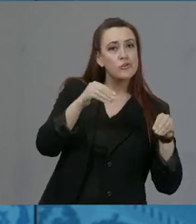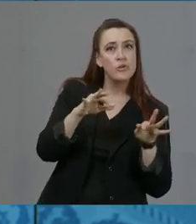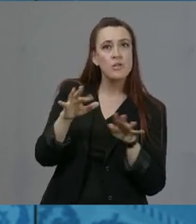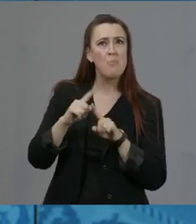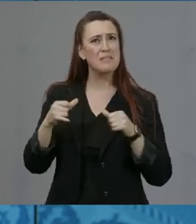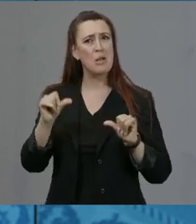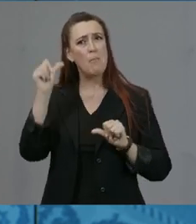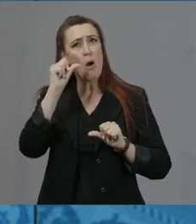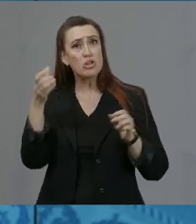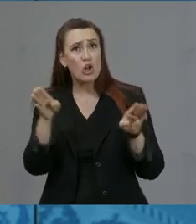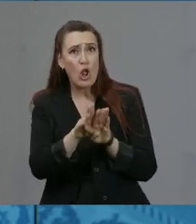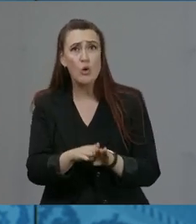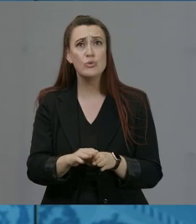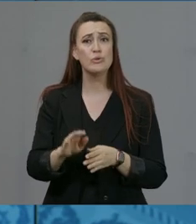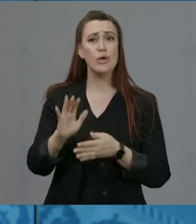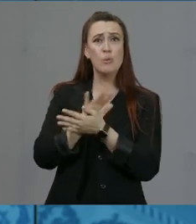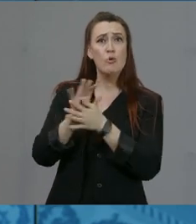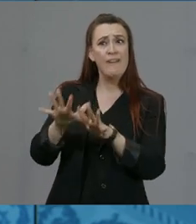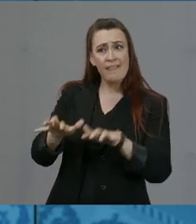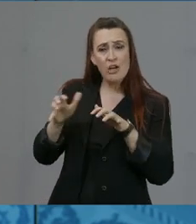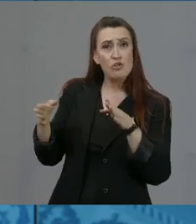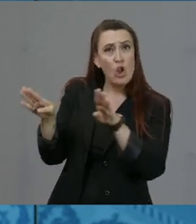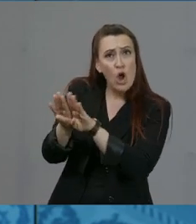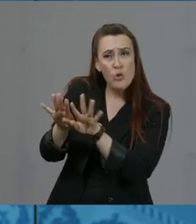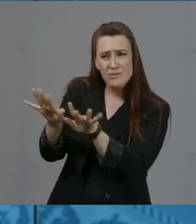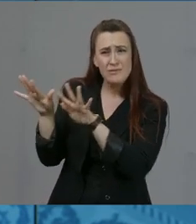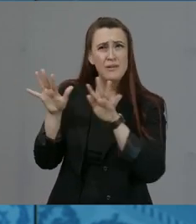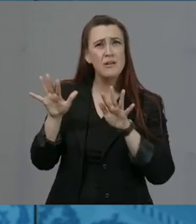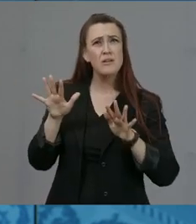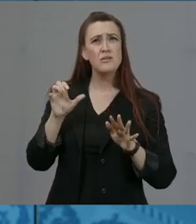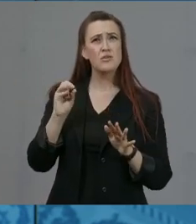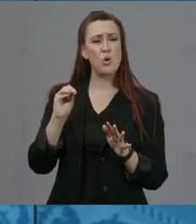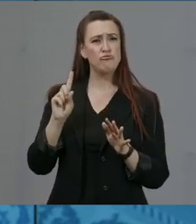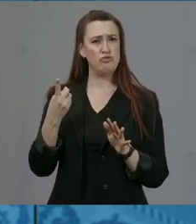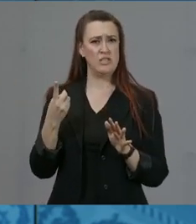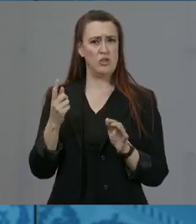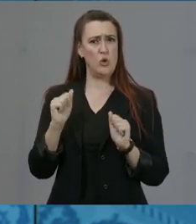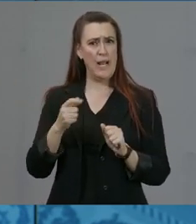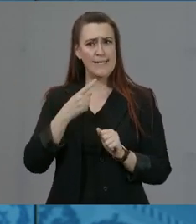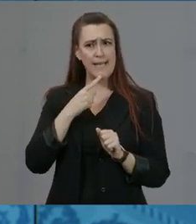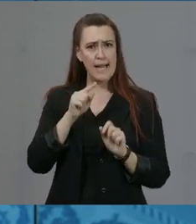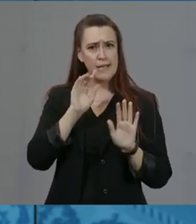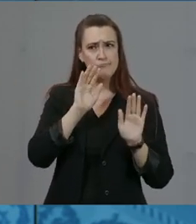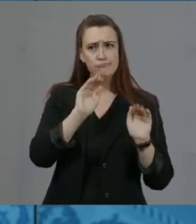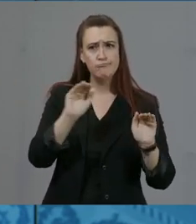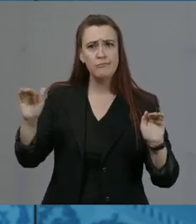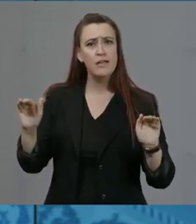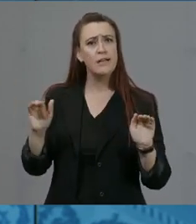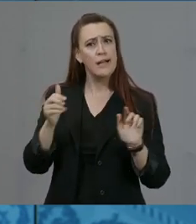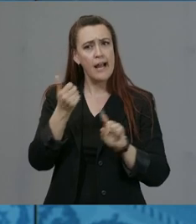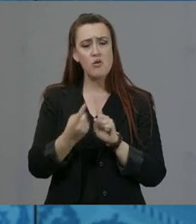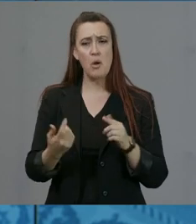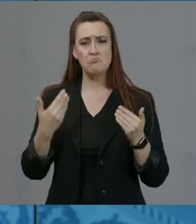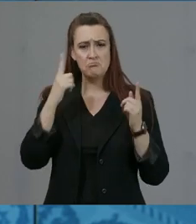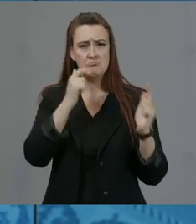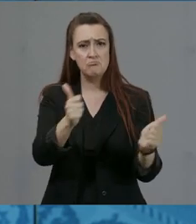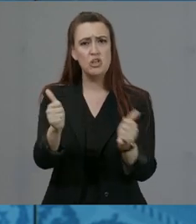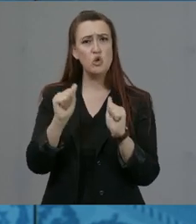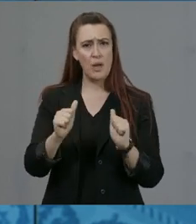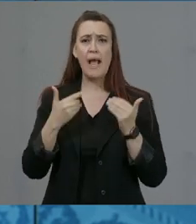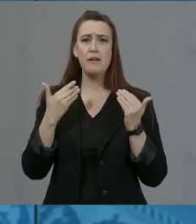still have movie theaters that are closed. Why not simply say to businesses, you can open up, just be careful about it? Why keep